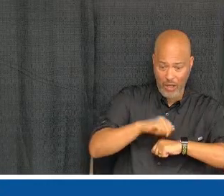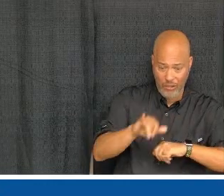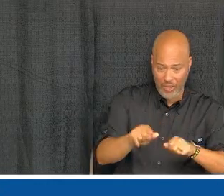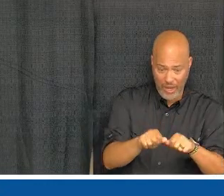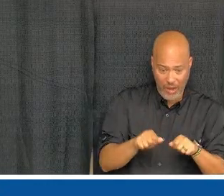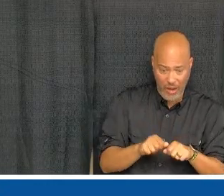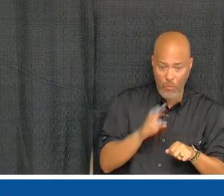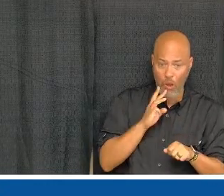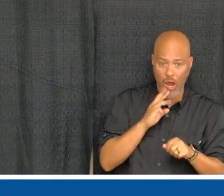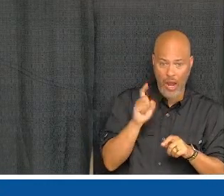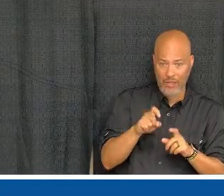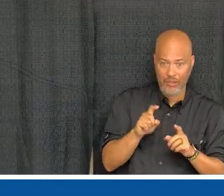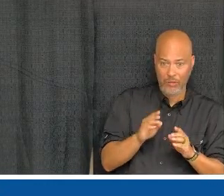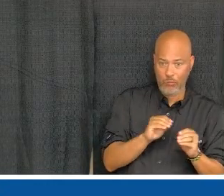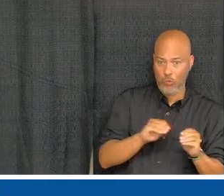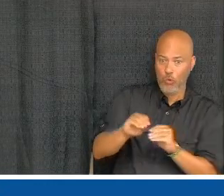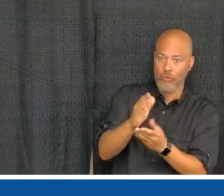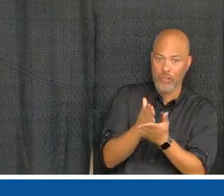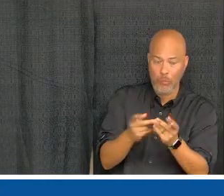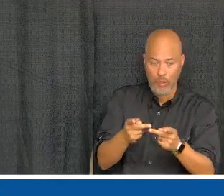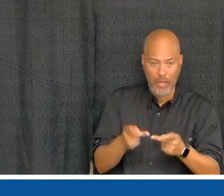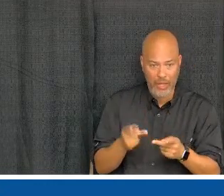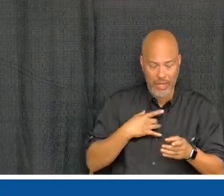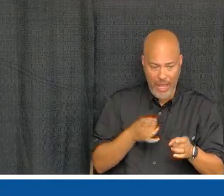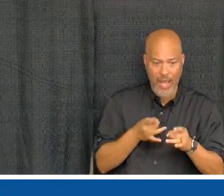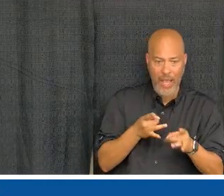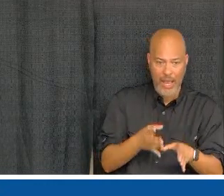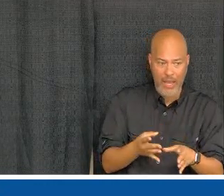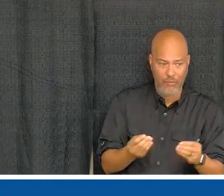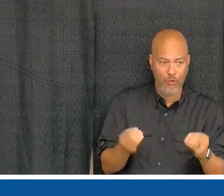that water's going to go somewhere. And I'd hate for some